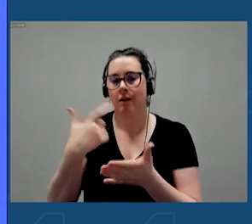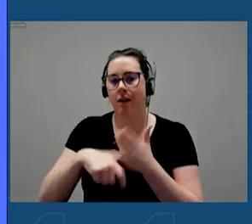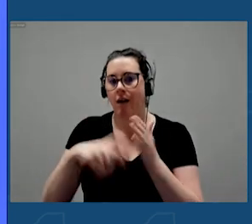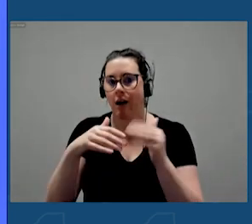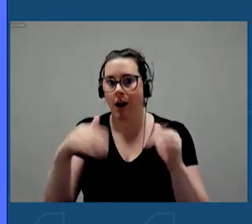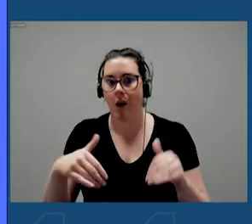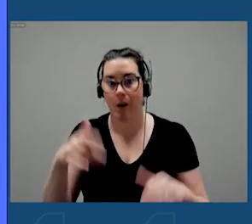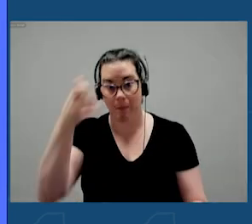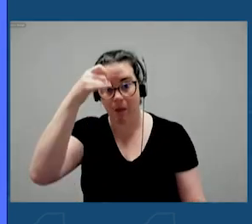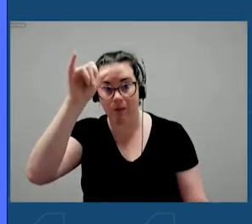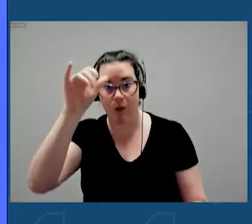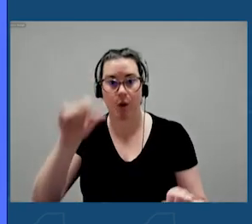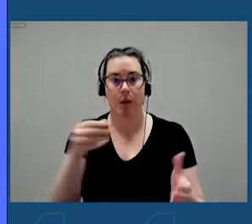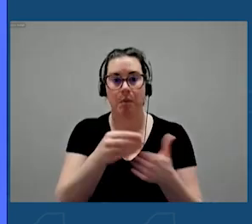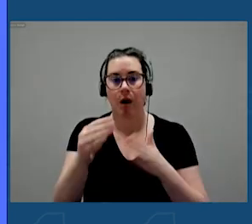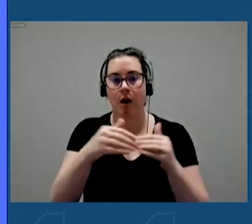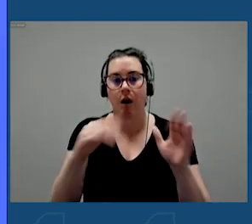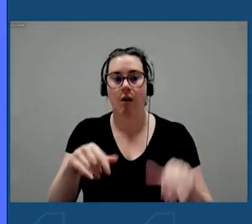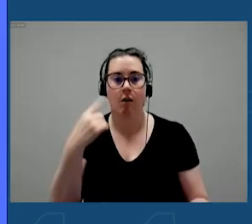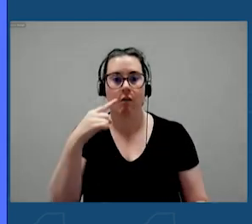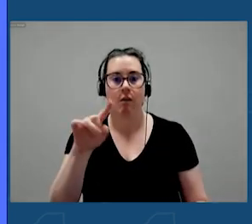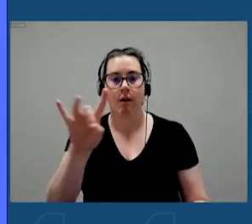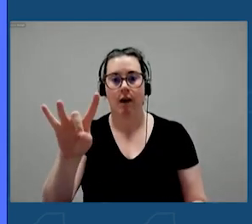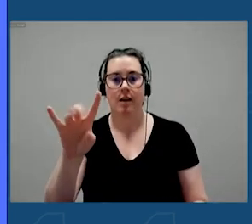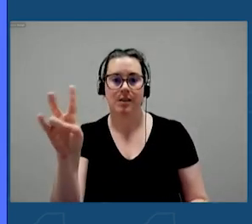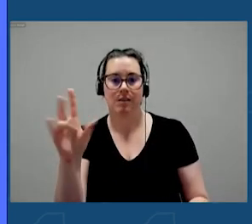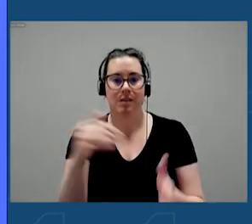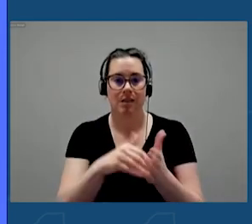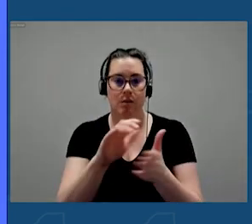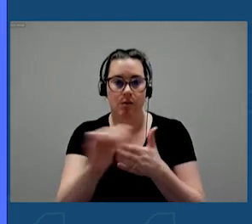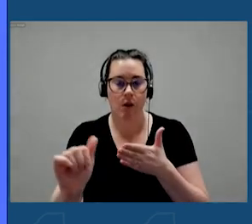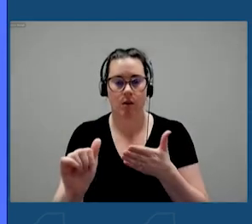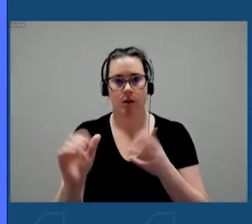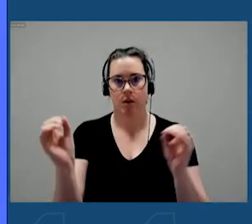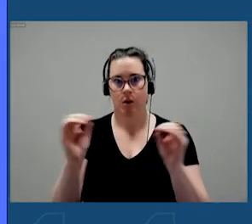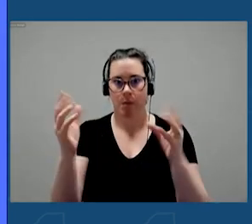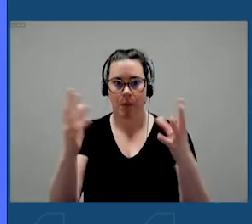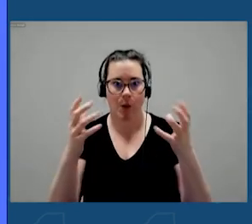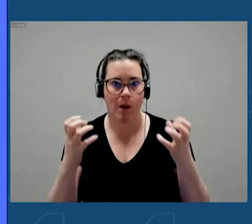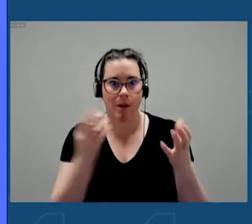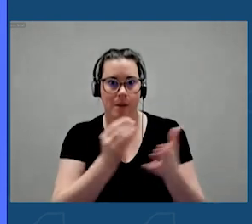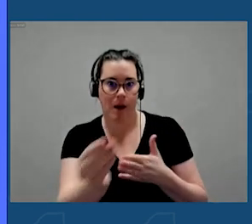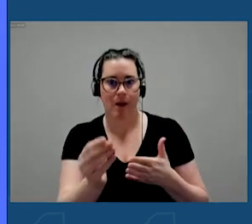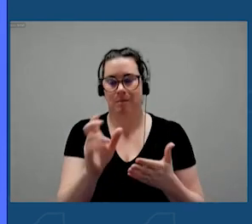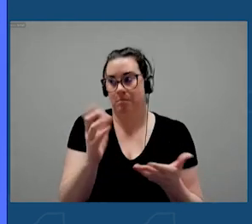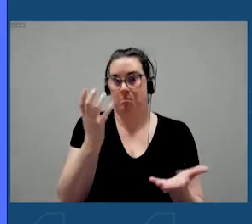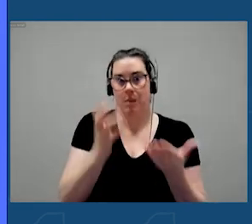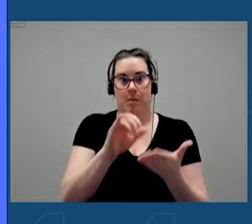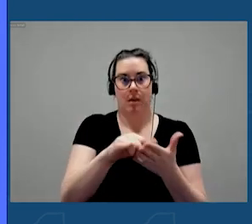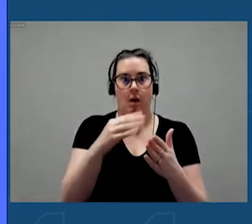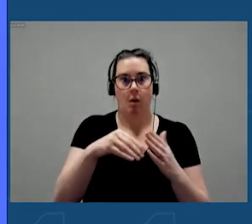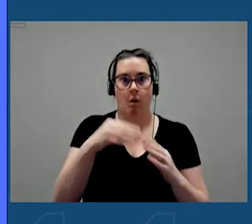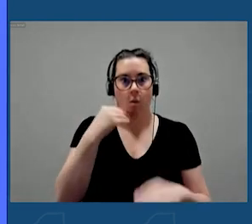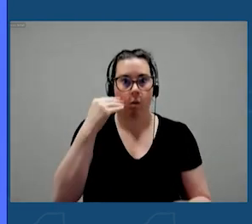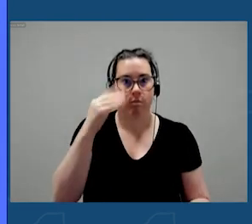Buffalo because there was no one else in competition for that house. In fact, it was probably a vacant house. And right now, people want to be in our cities and